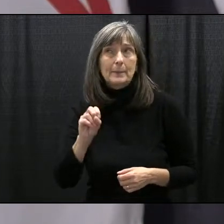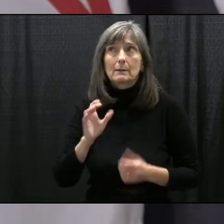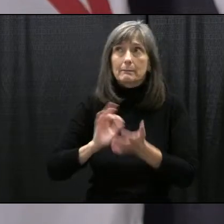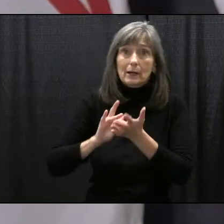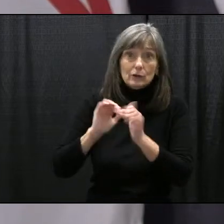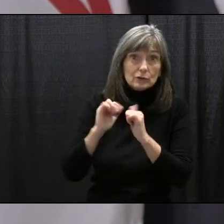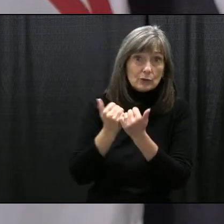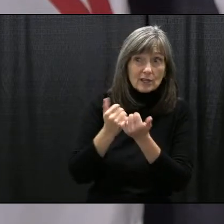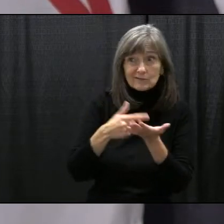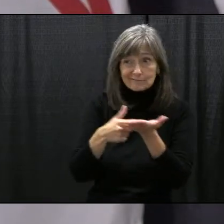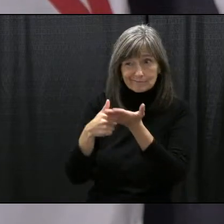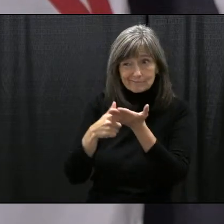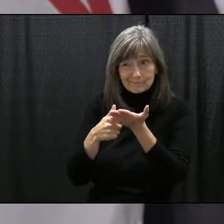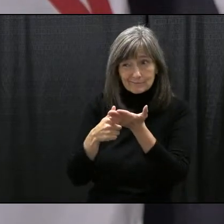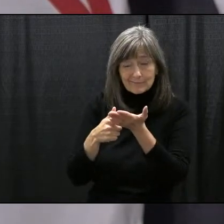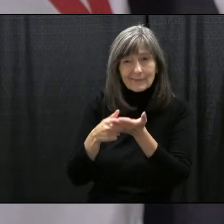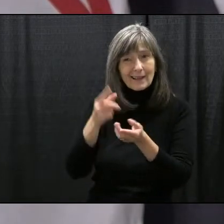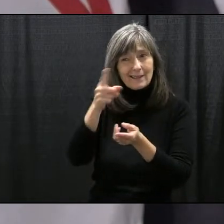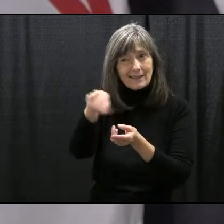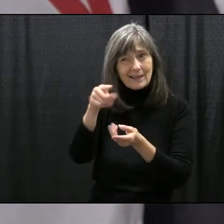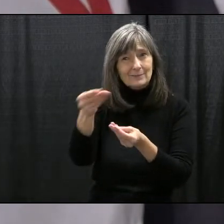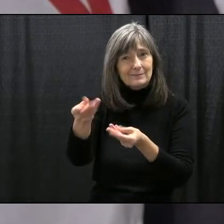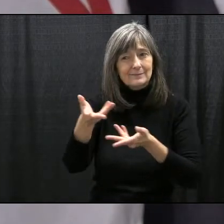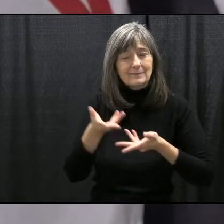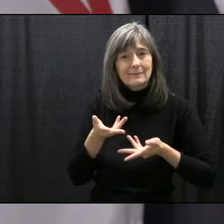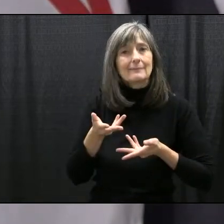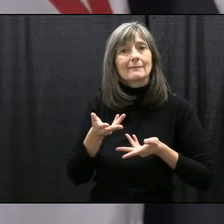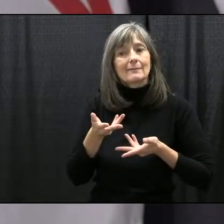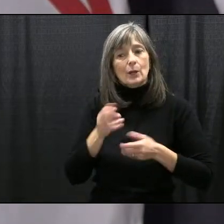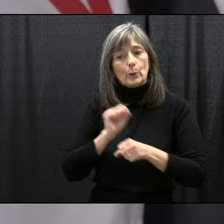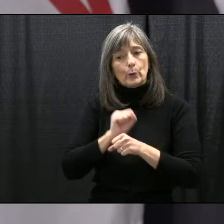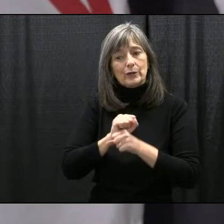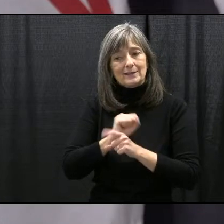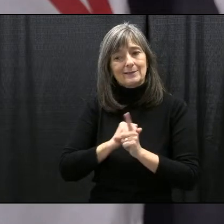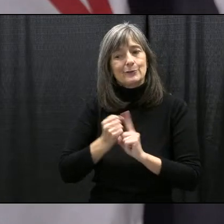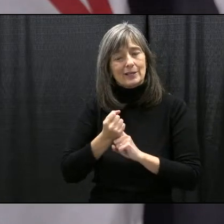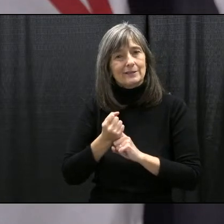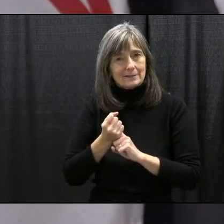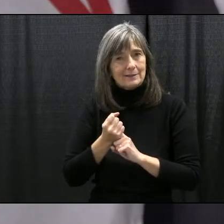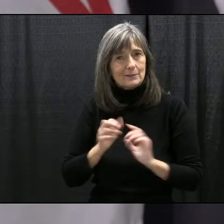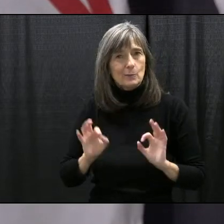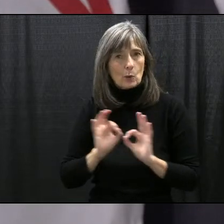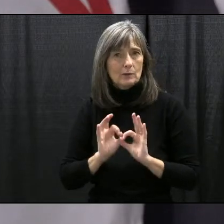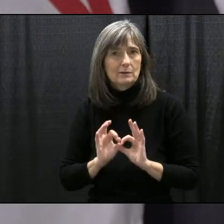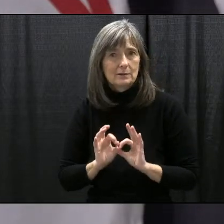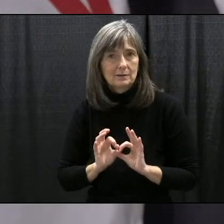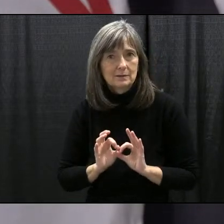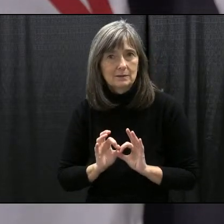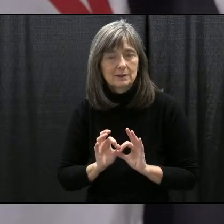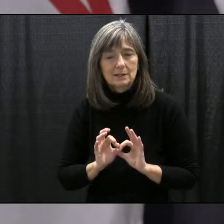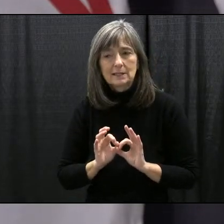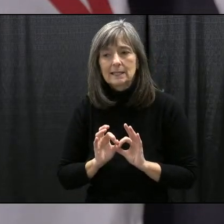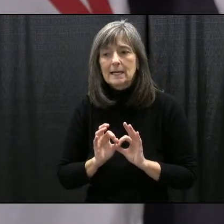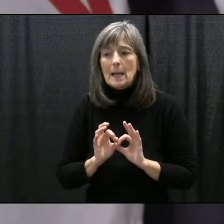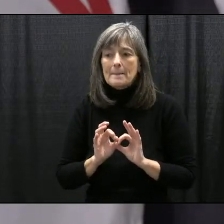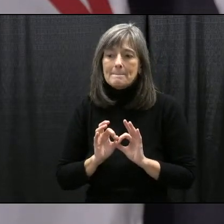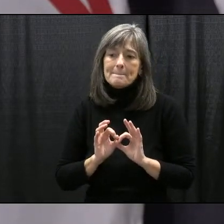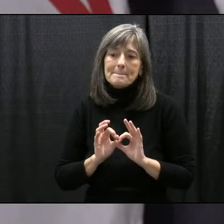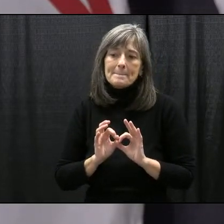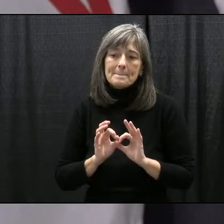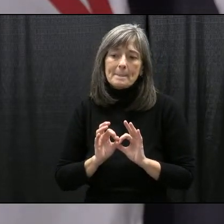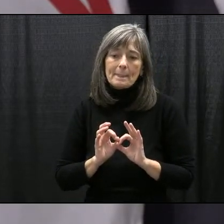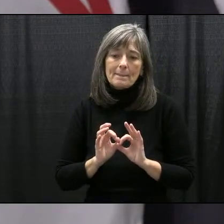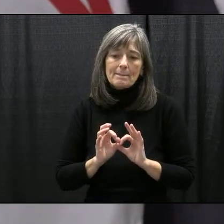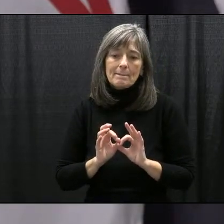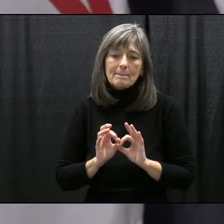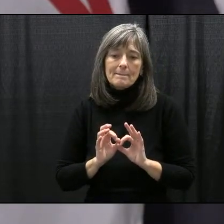Association is that working conditions do matter. So I think the